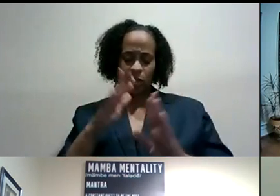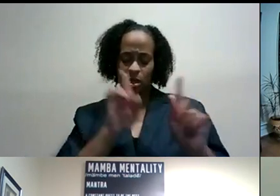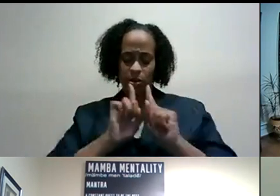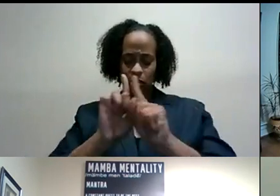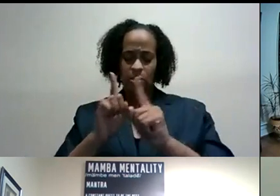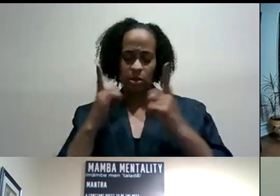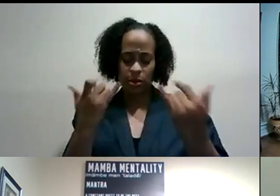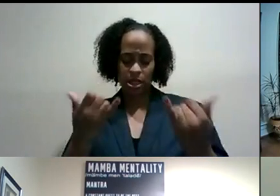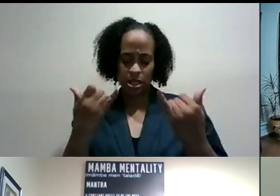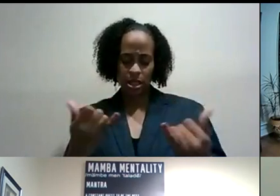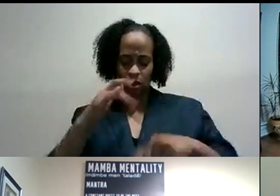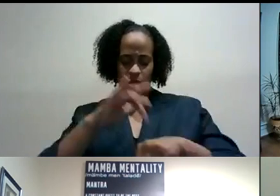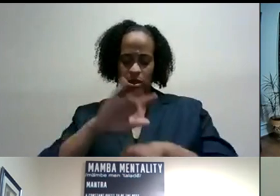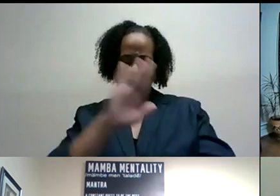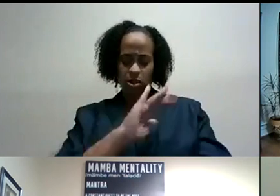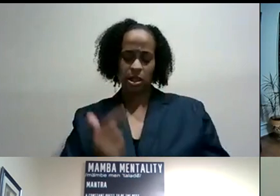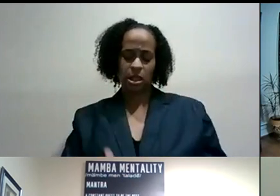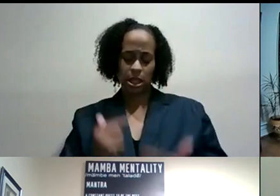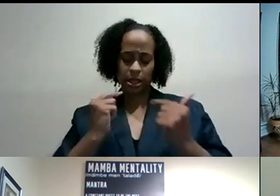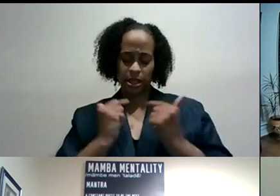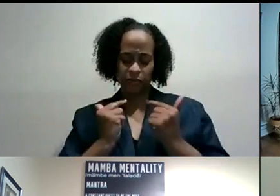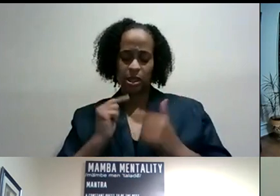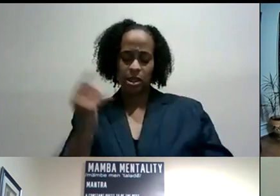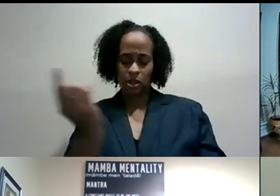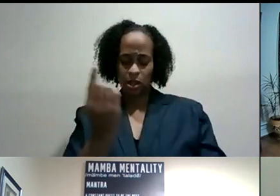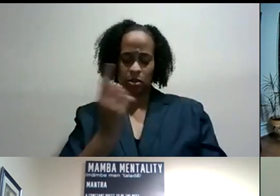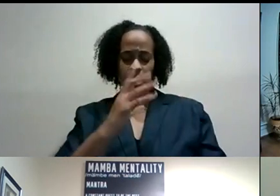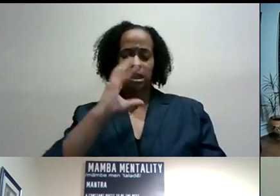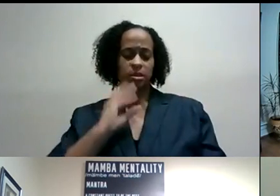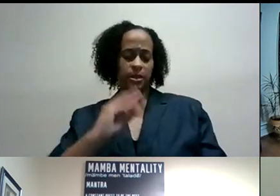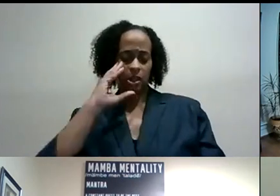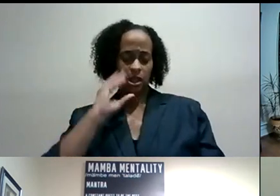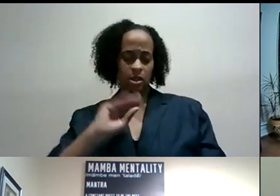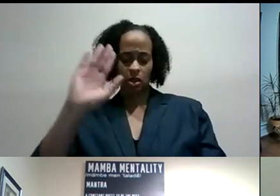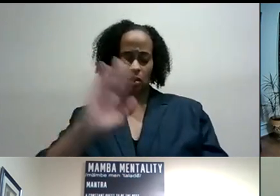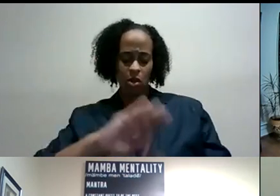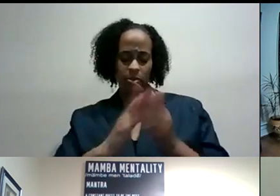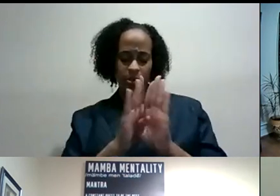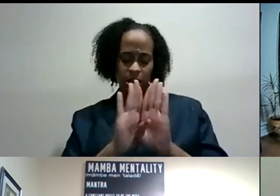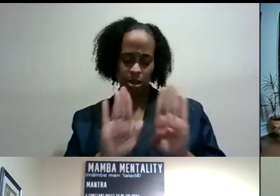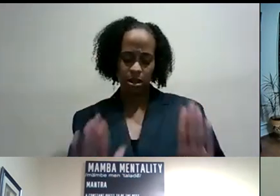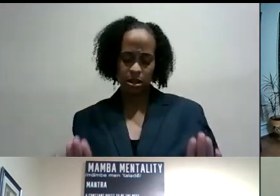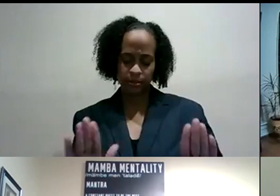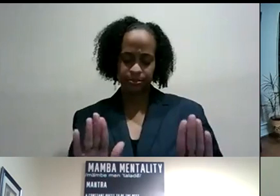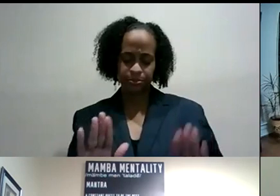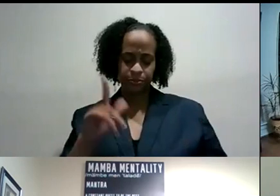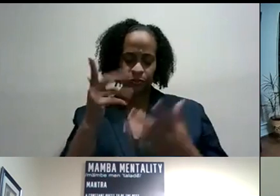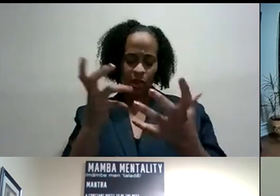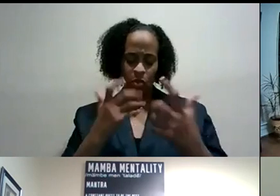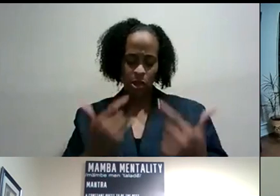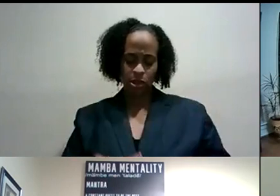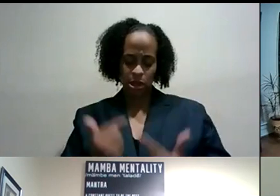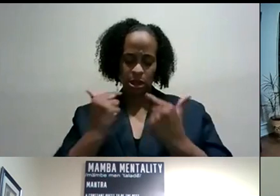right now. Touch that life. May that someone experience your peace and want to live